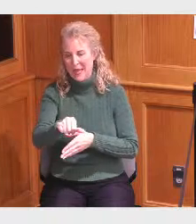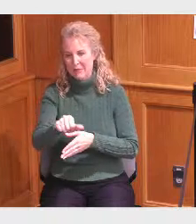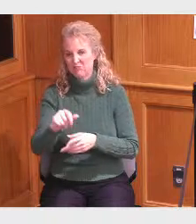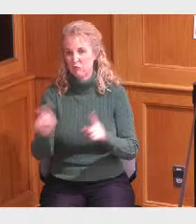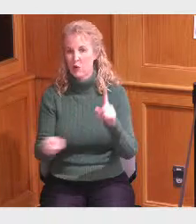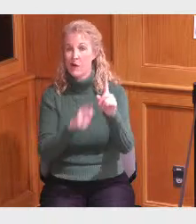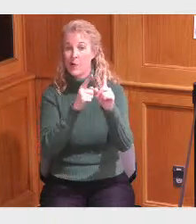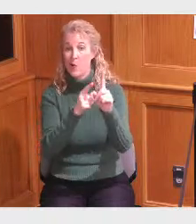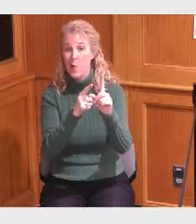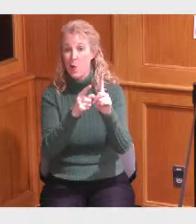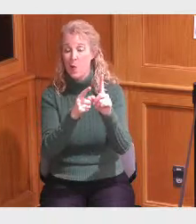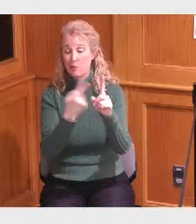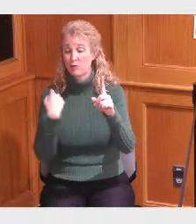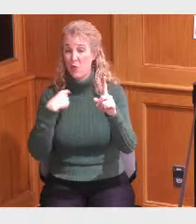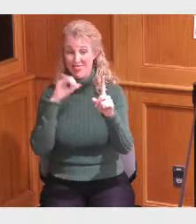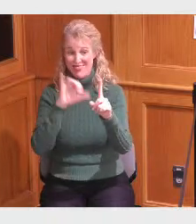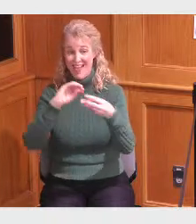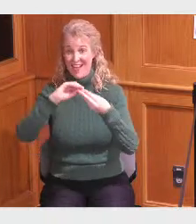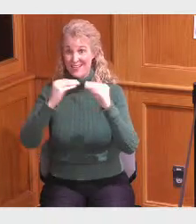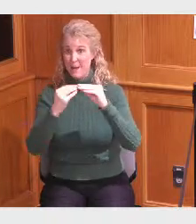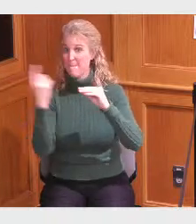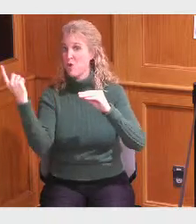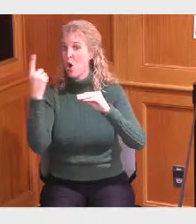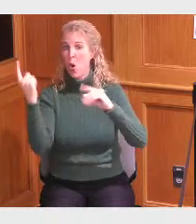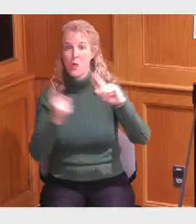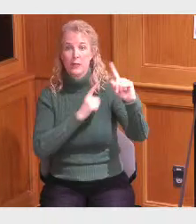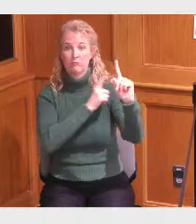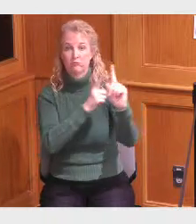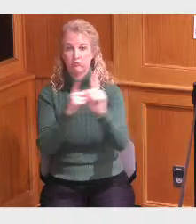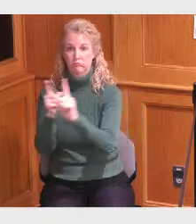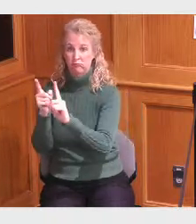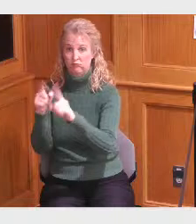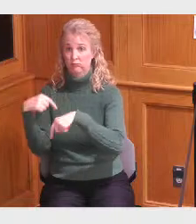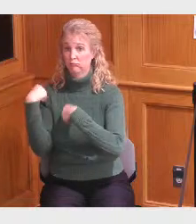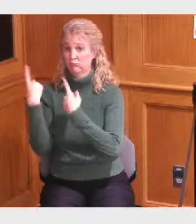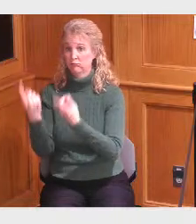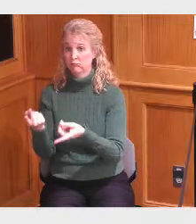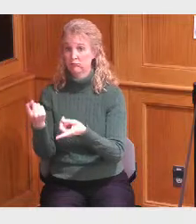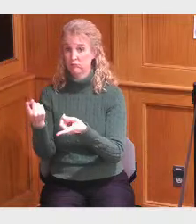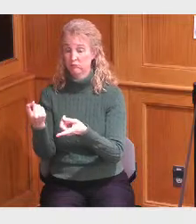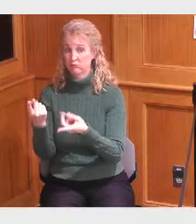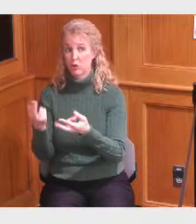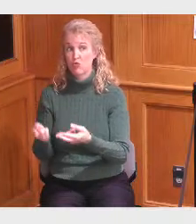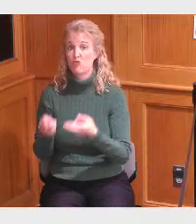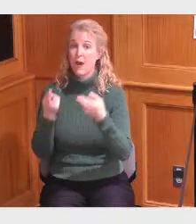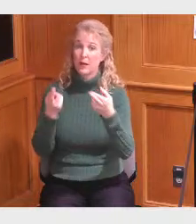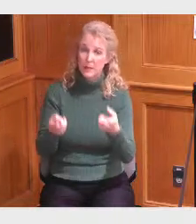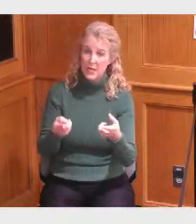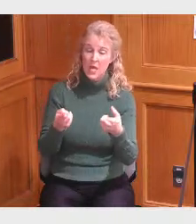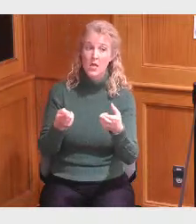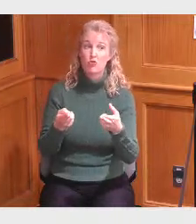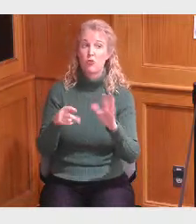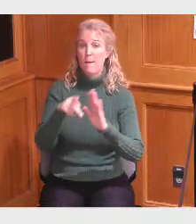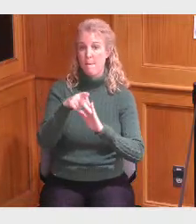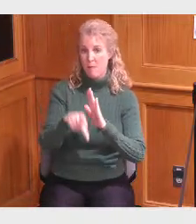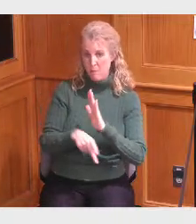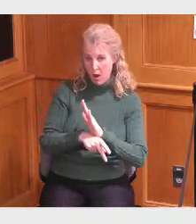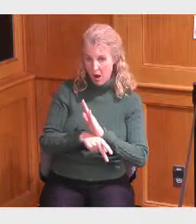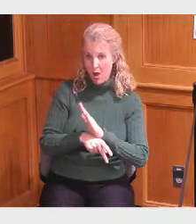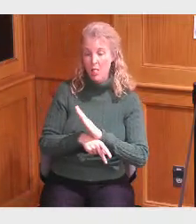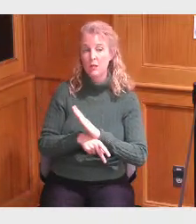goal. And we've used that. And because of we got the recommendations in place, we have